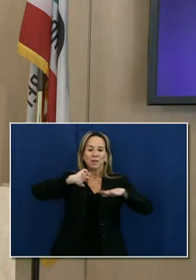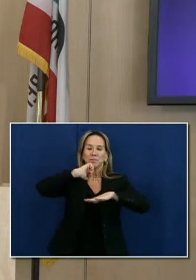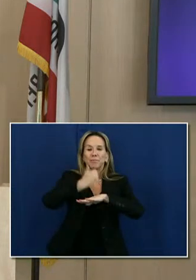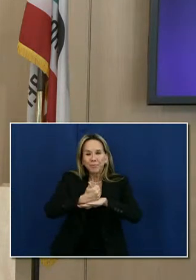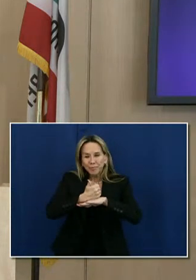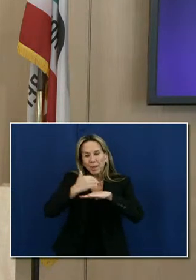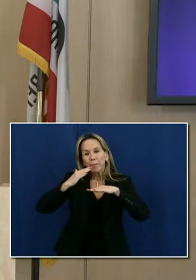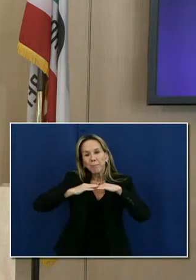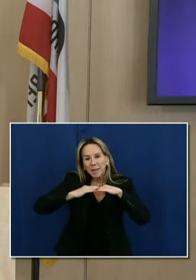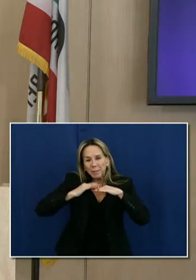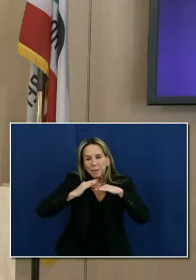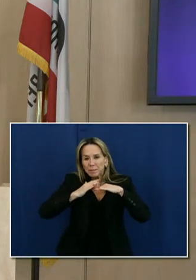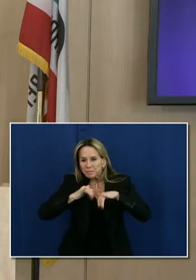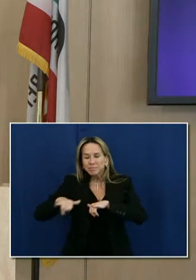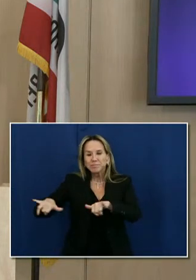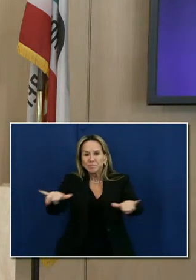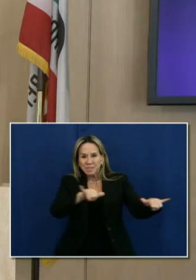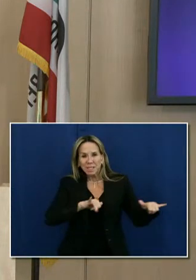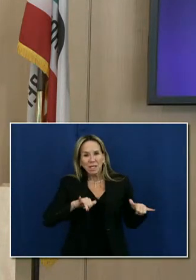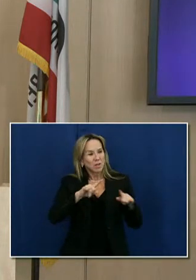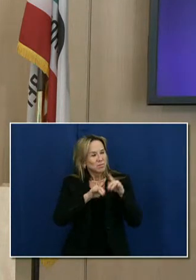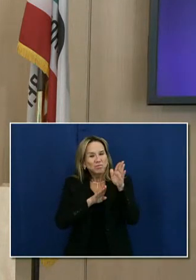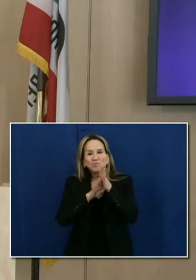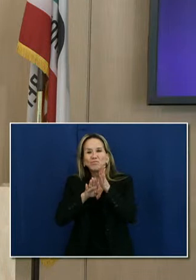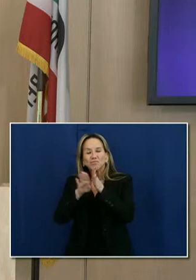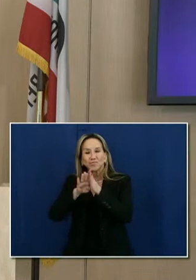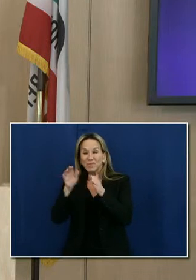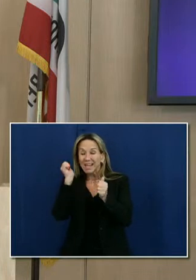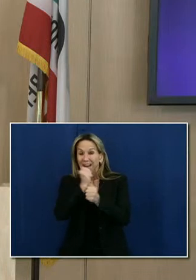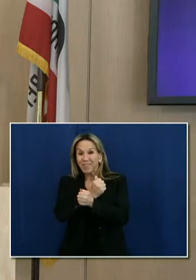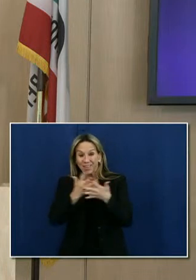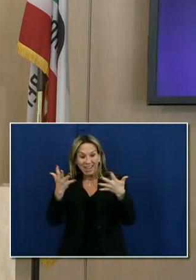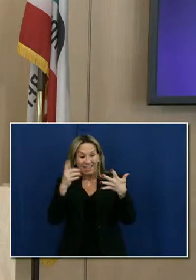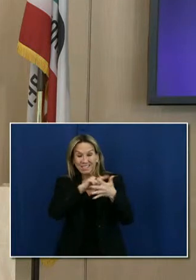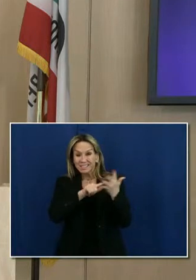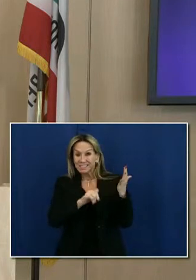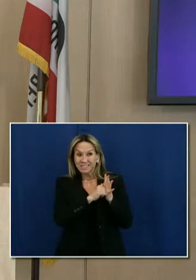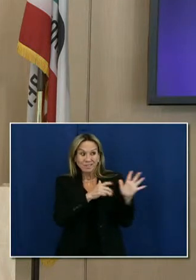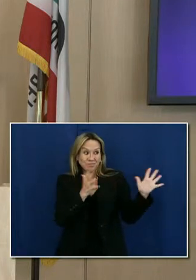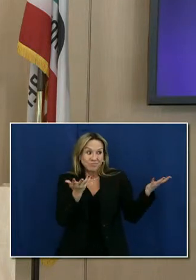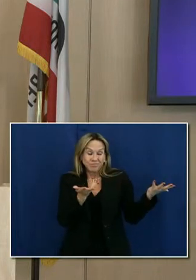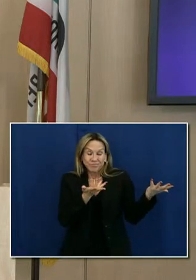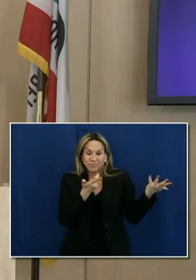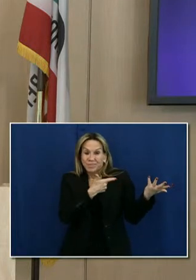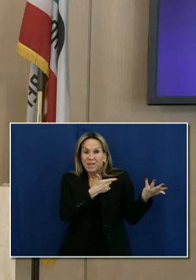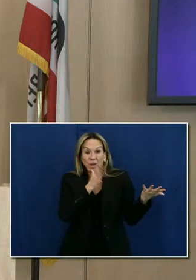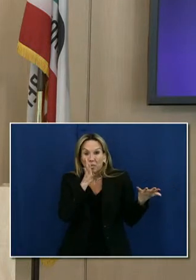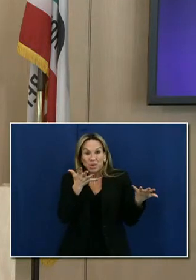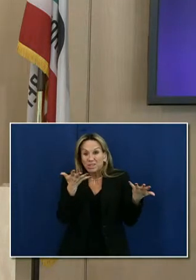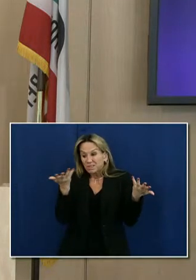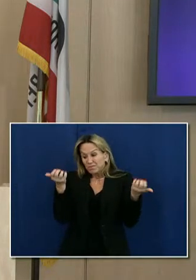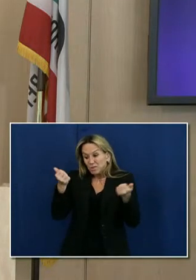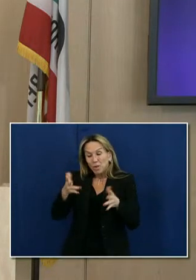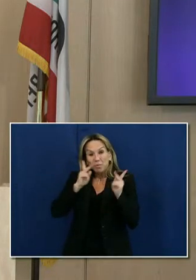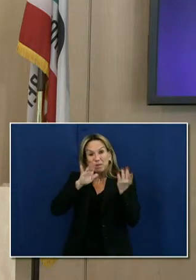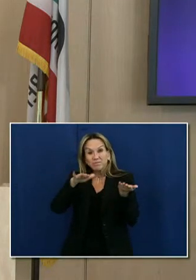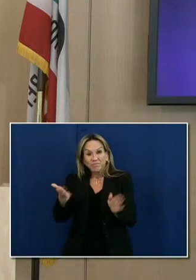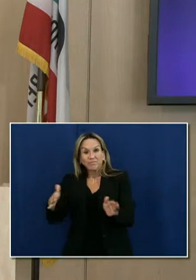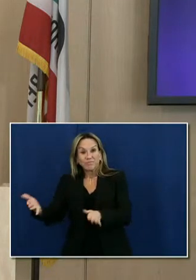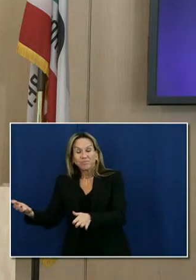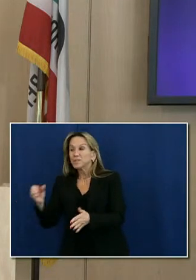activate America's great industrial strength. All of those things cost lives, and they will continue to cost lives. So we're left on our